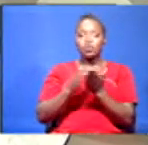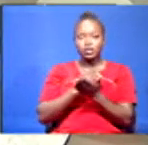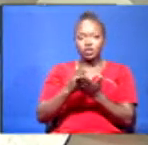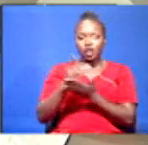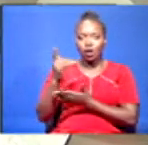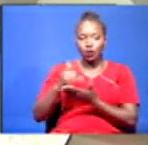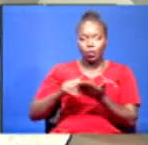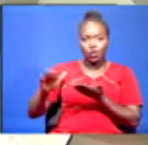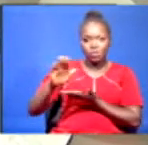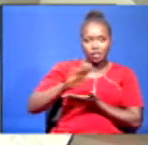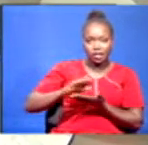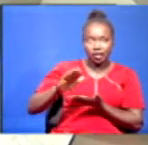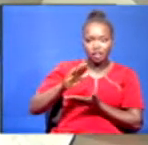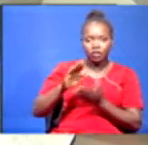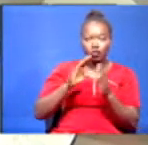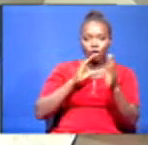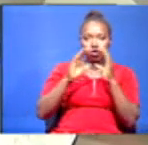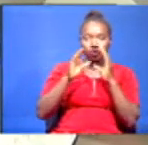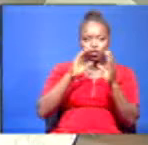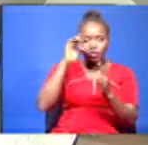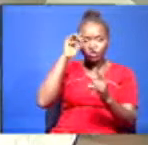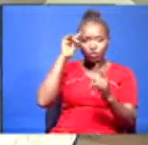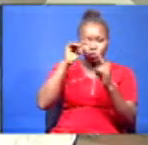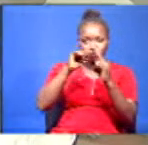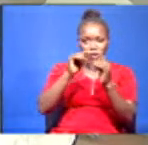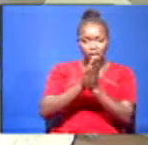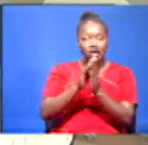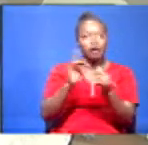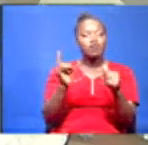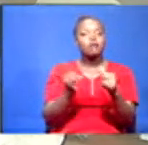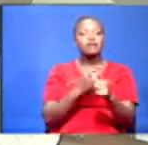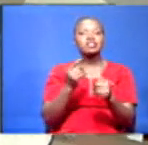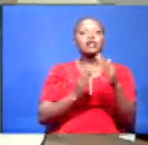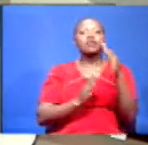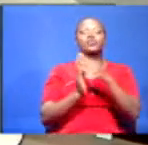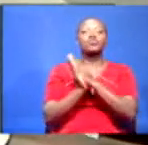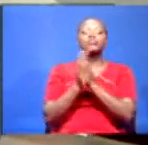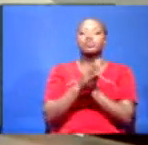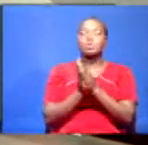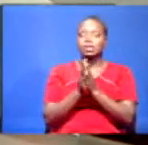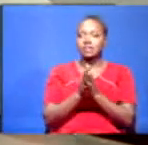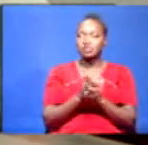covered during that conversation. But let's first look at our top stories tonight.